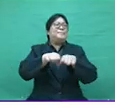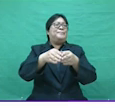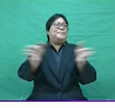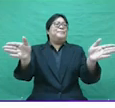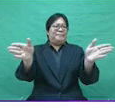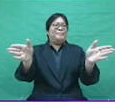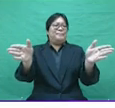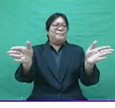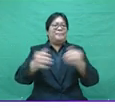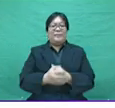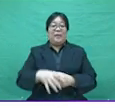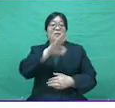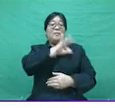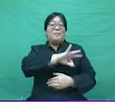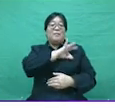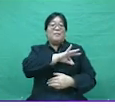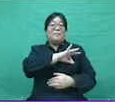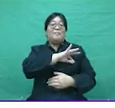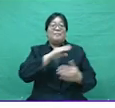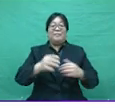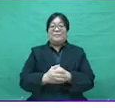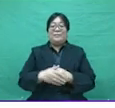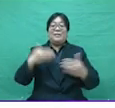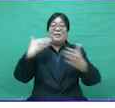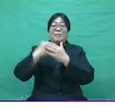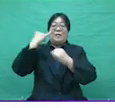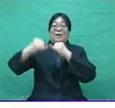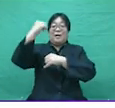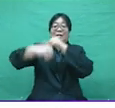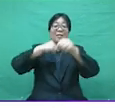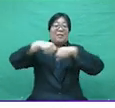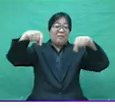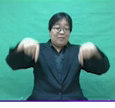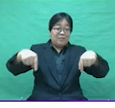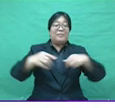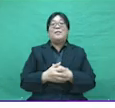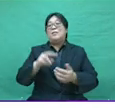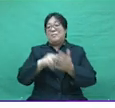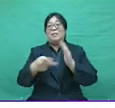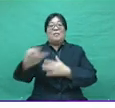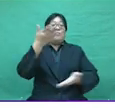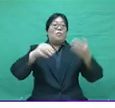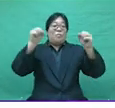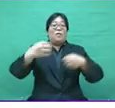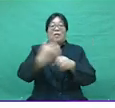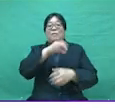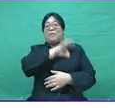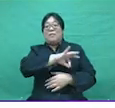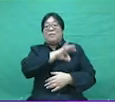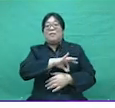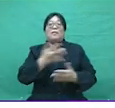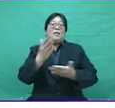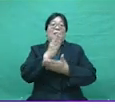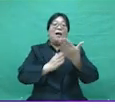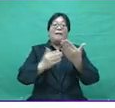extended the benefits up to the end of this year so that you may get benefits from